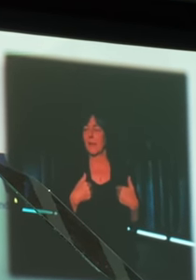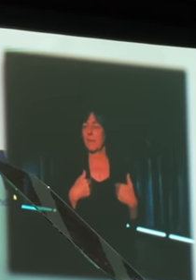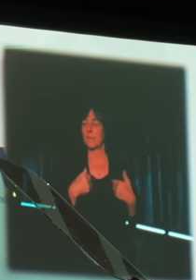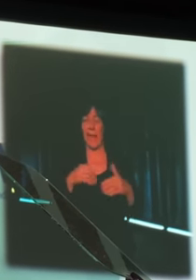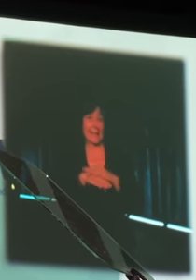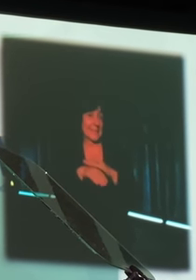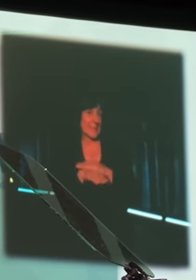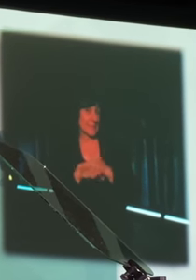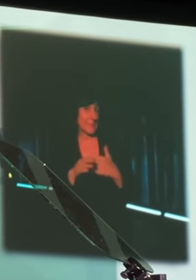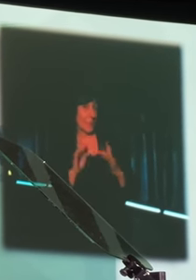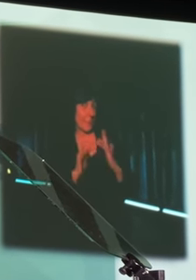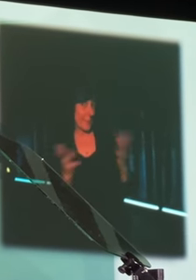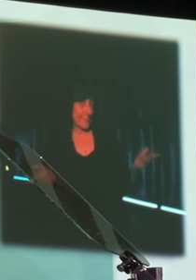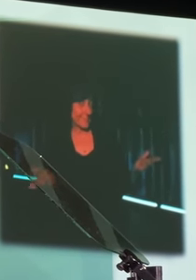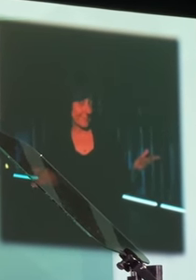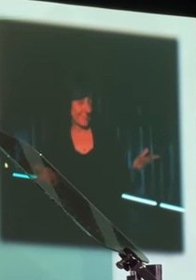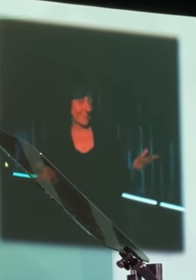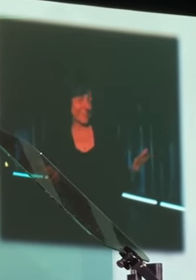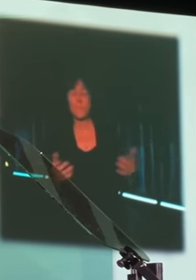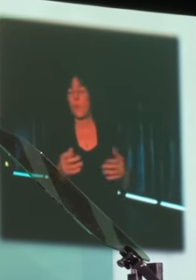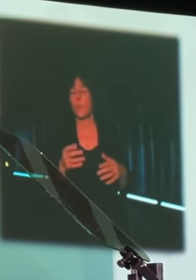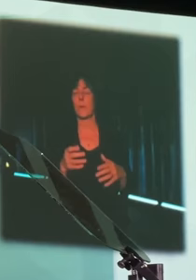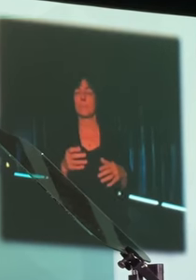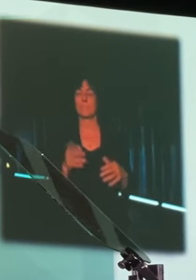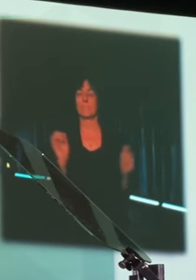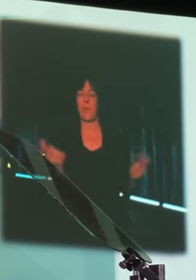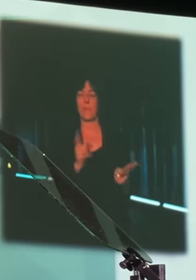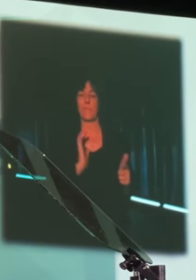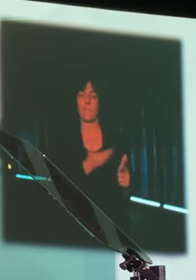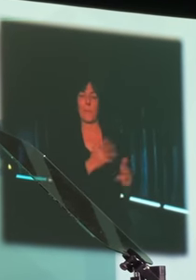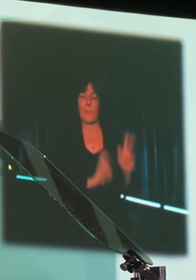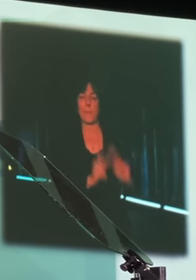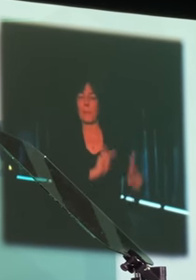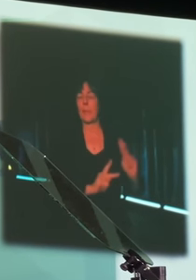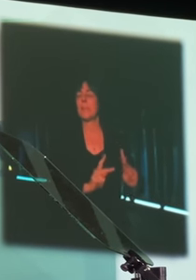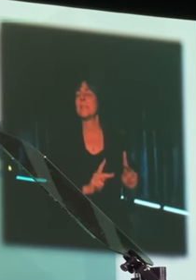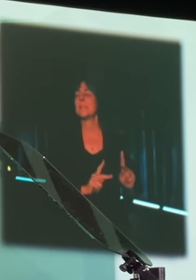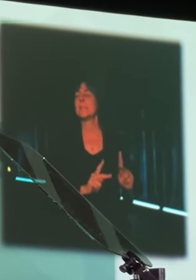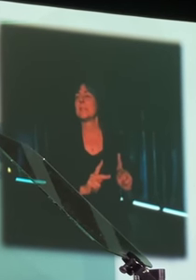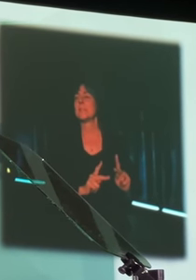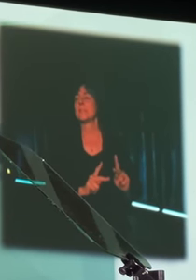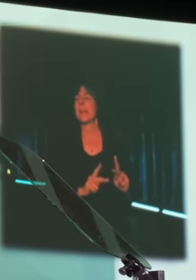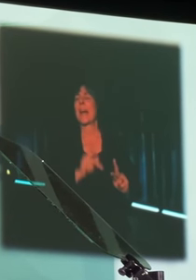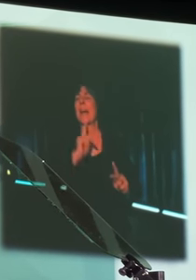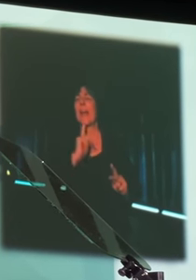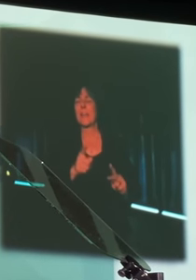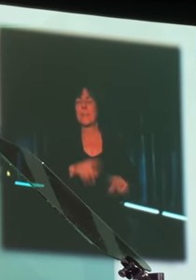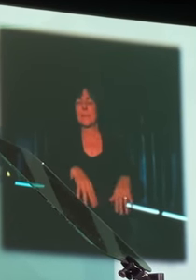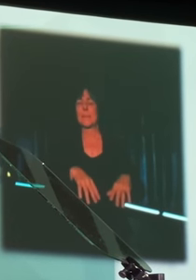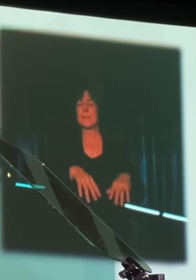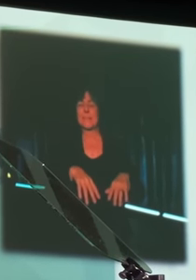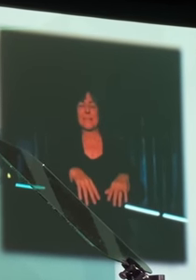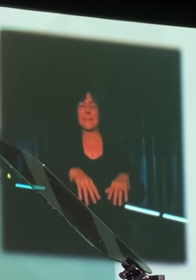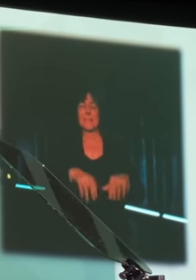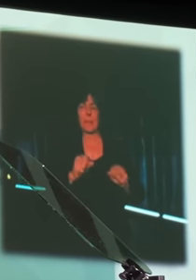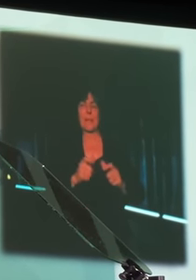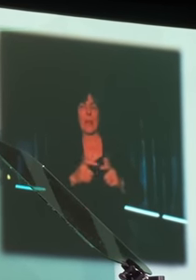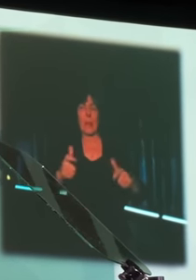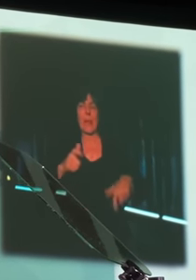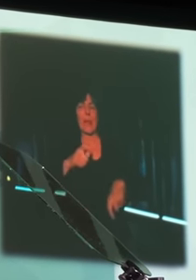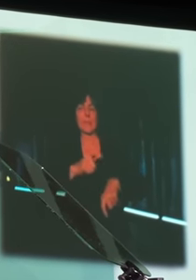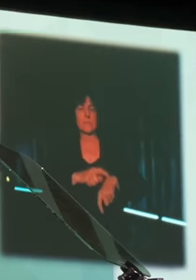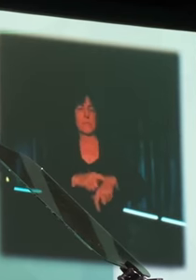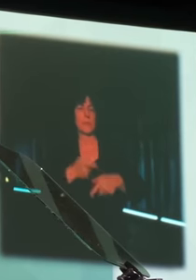access for Indian country. And you know, I actually spend a decent amount of time trying